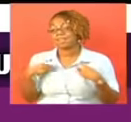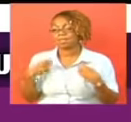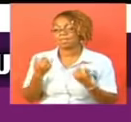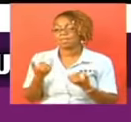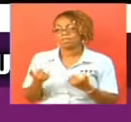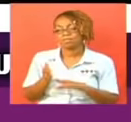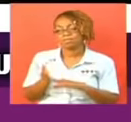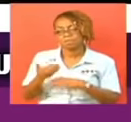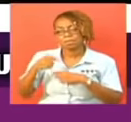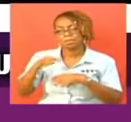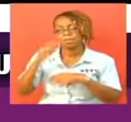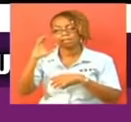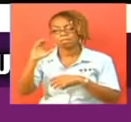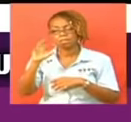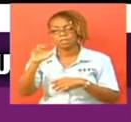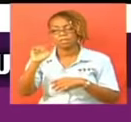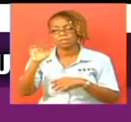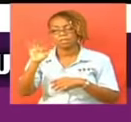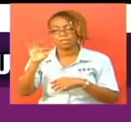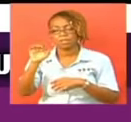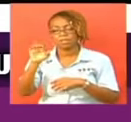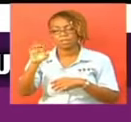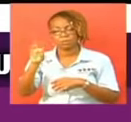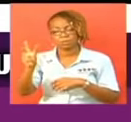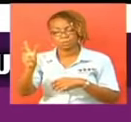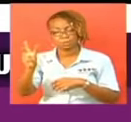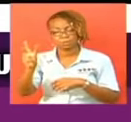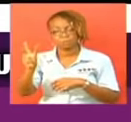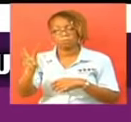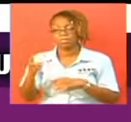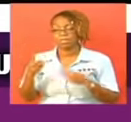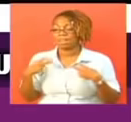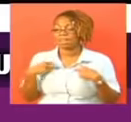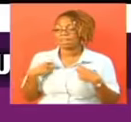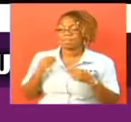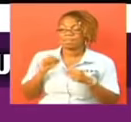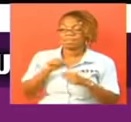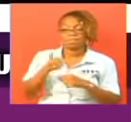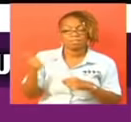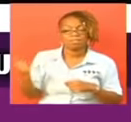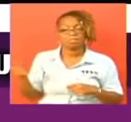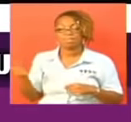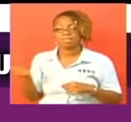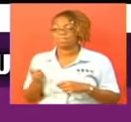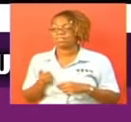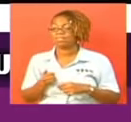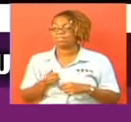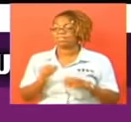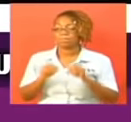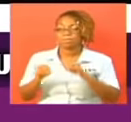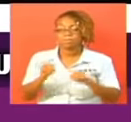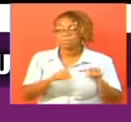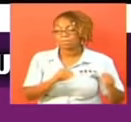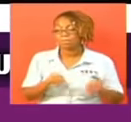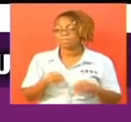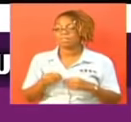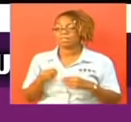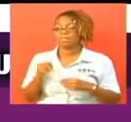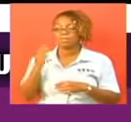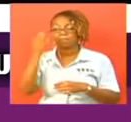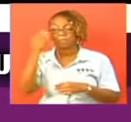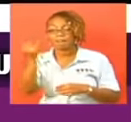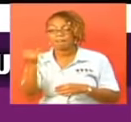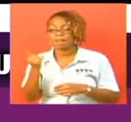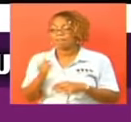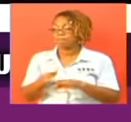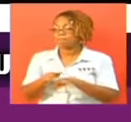What is the Ministry of Health attributing this slow decrease to at this time, or what aspects?